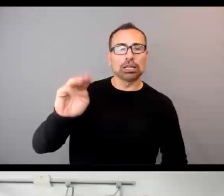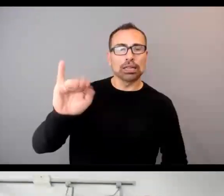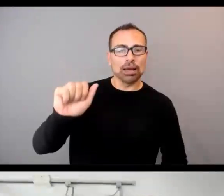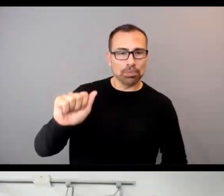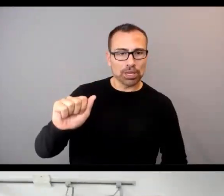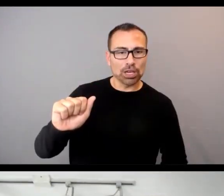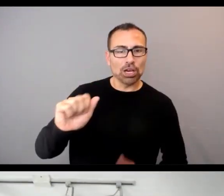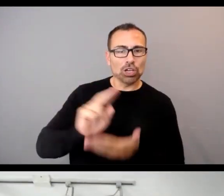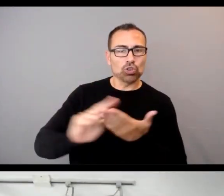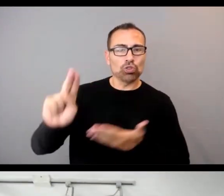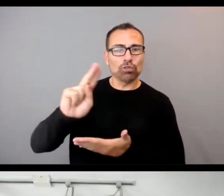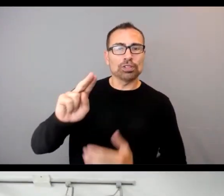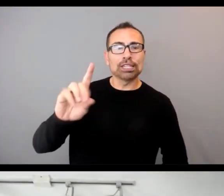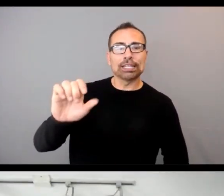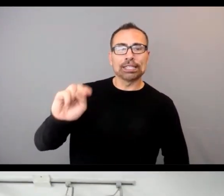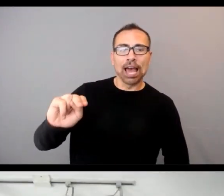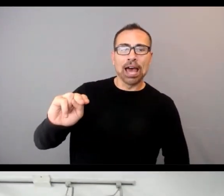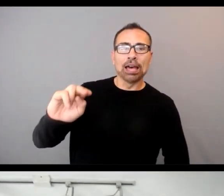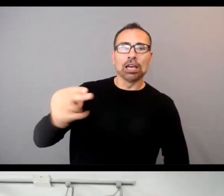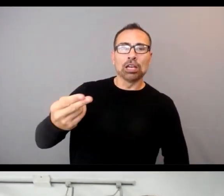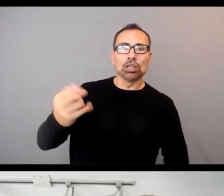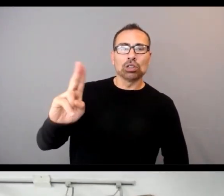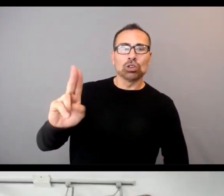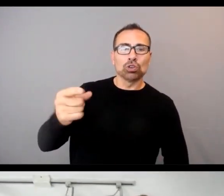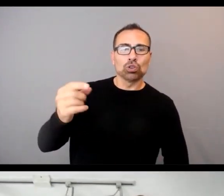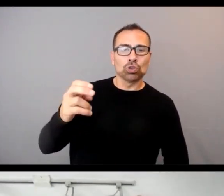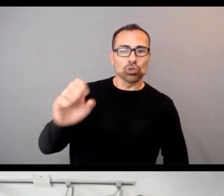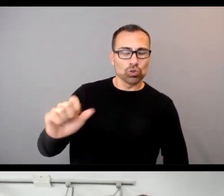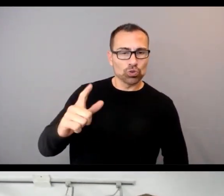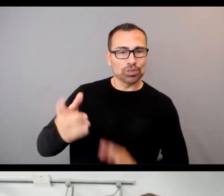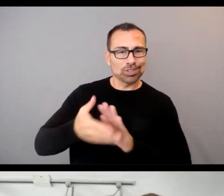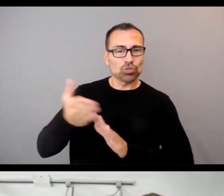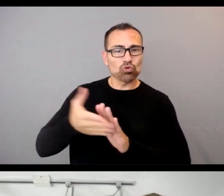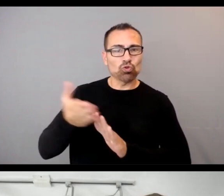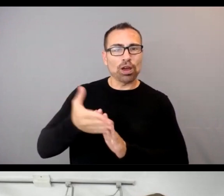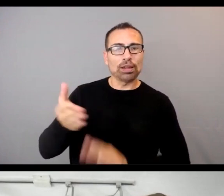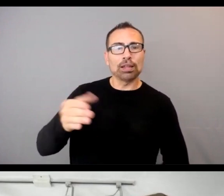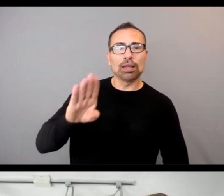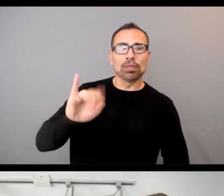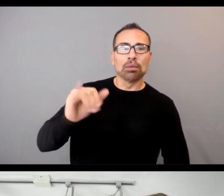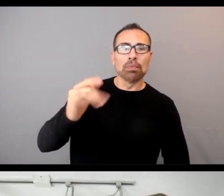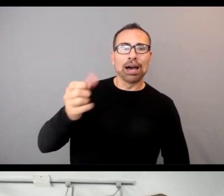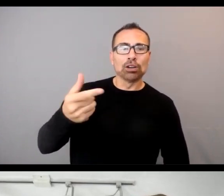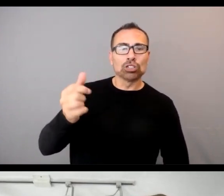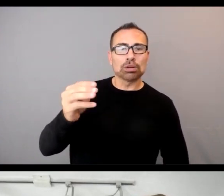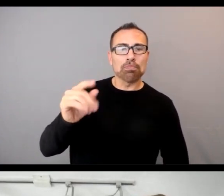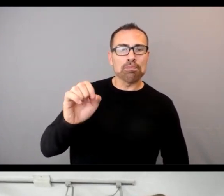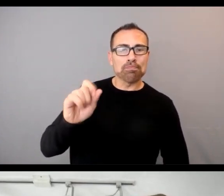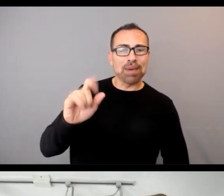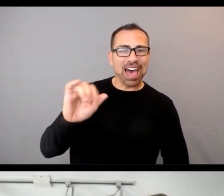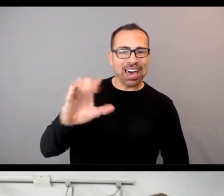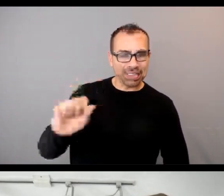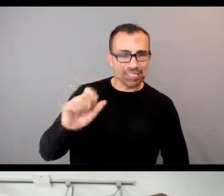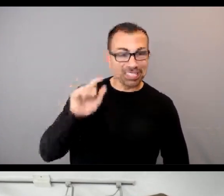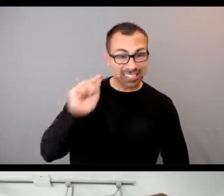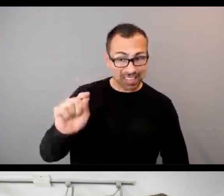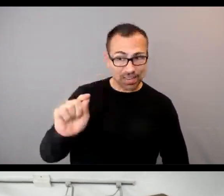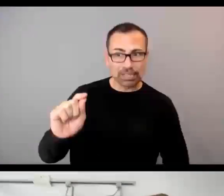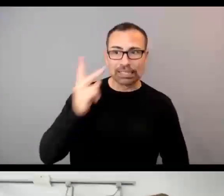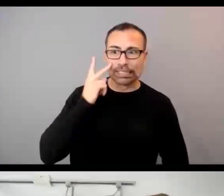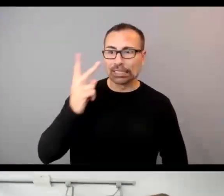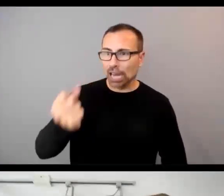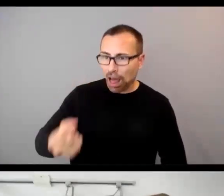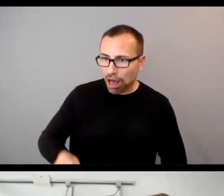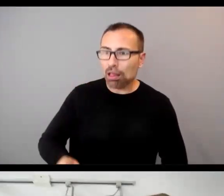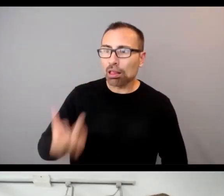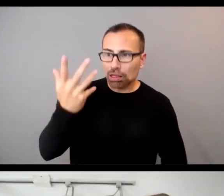who's running the bioinformatics, the director of bioinformatics there. He's also seeing a lot of the benefits. One thing that